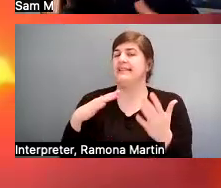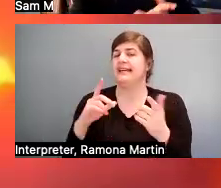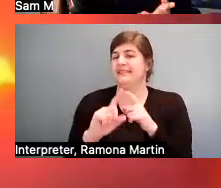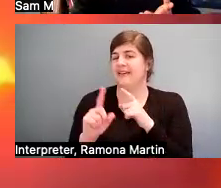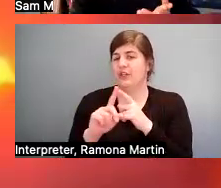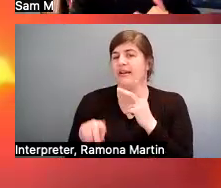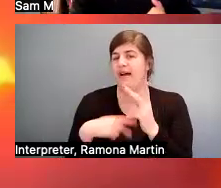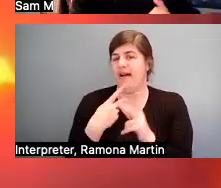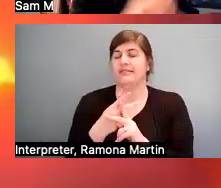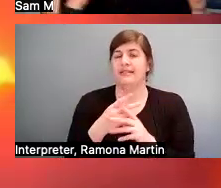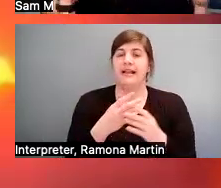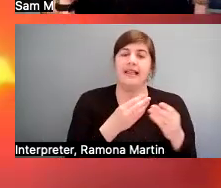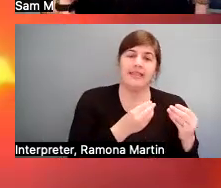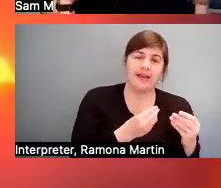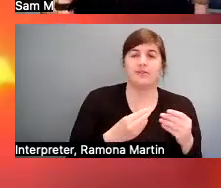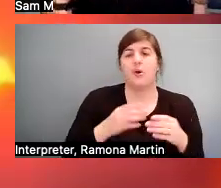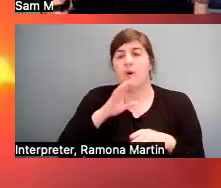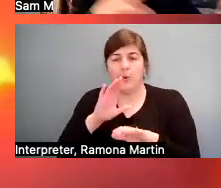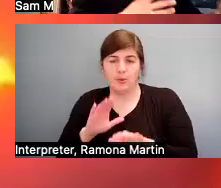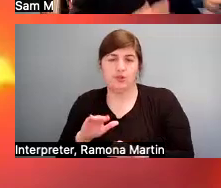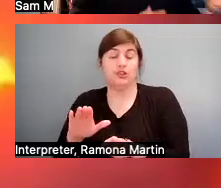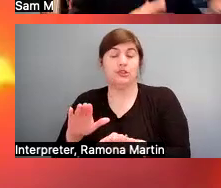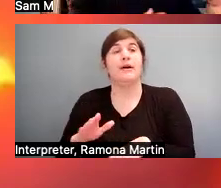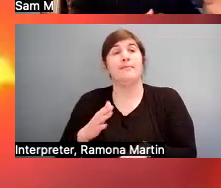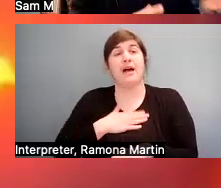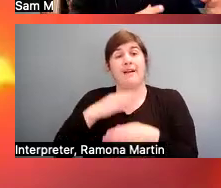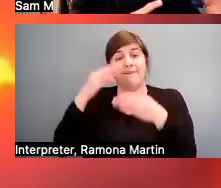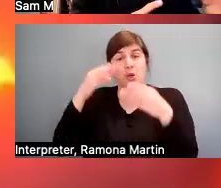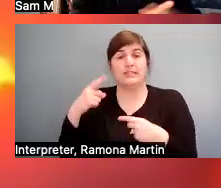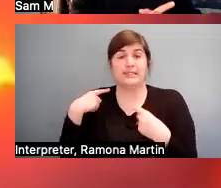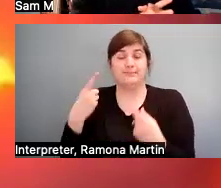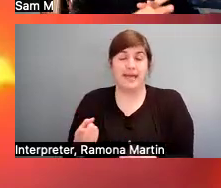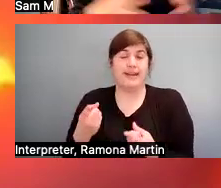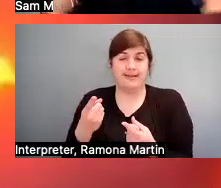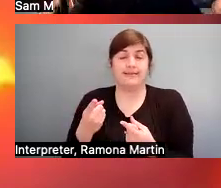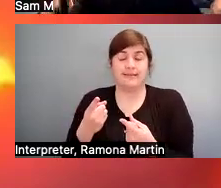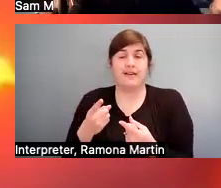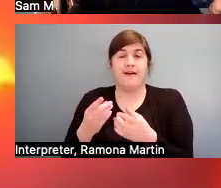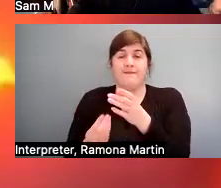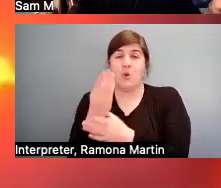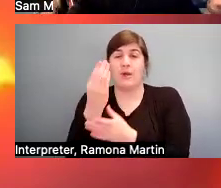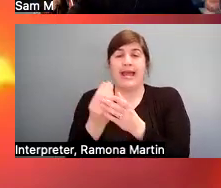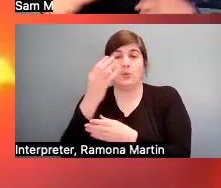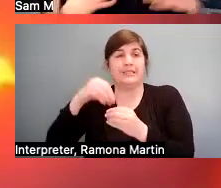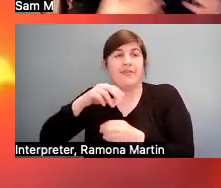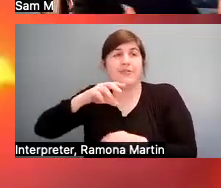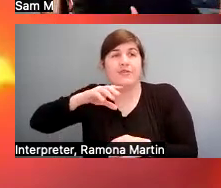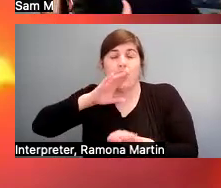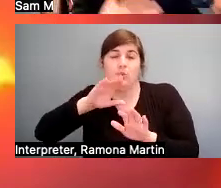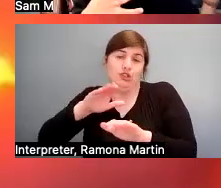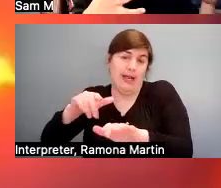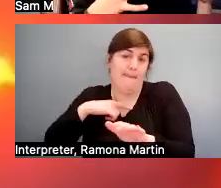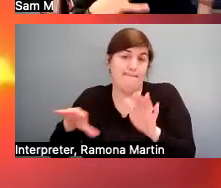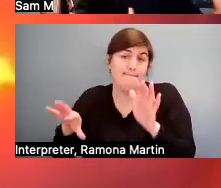ocean, but like I said earlier on, my focus has been volcanoes in the oceans, and that's purely down to I chose a